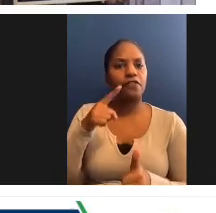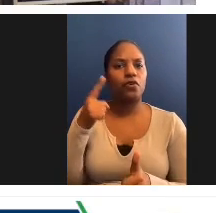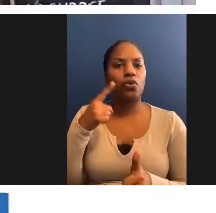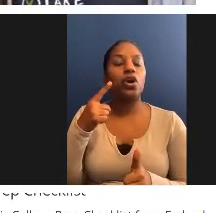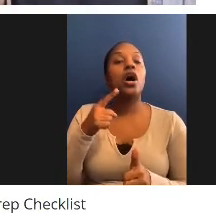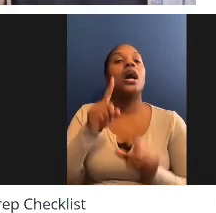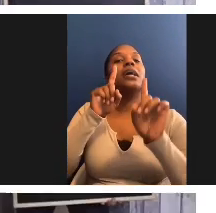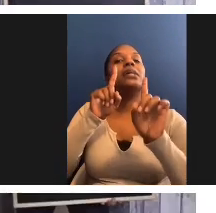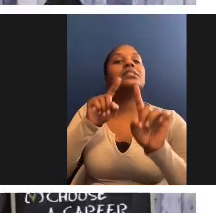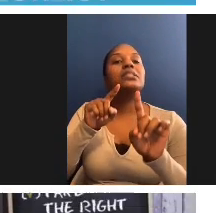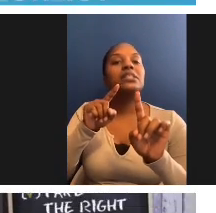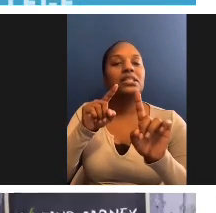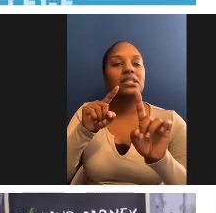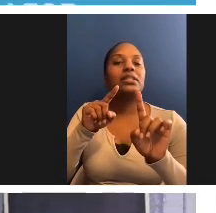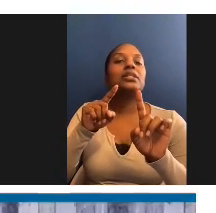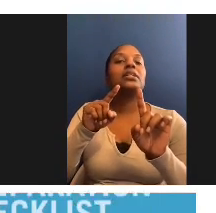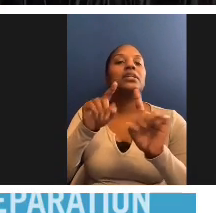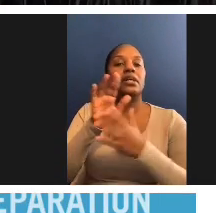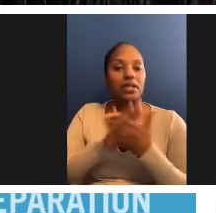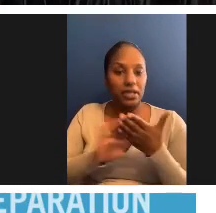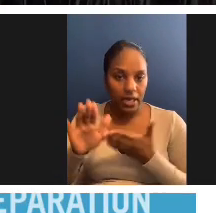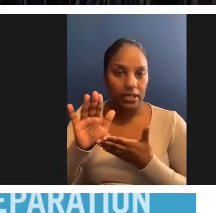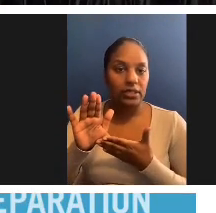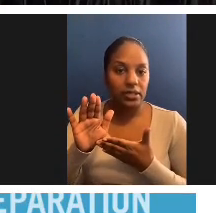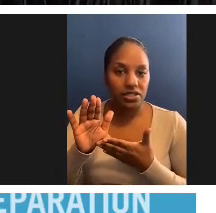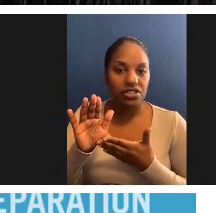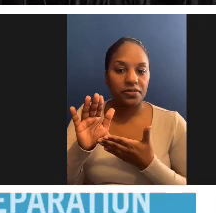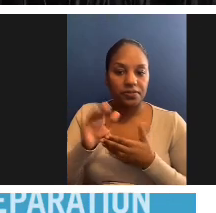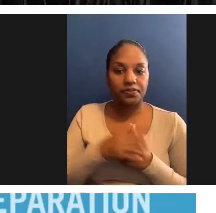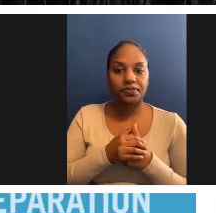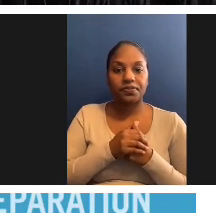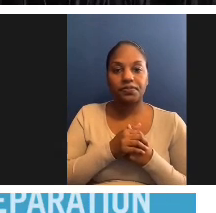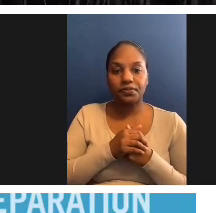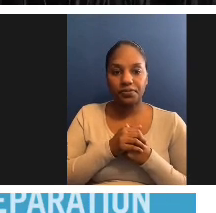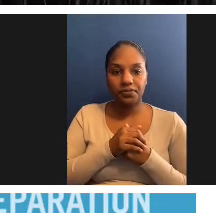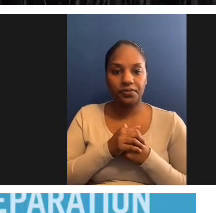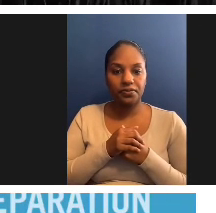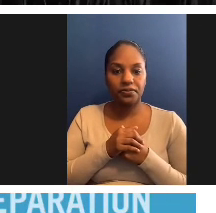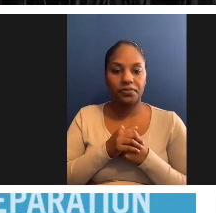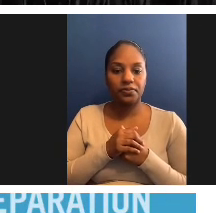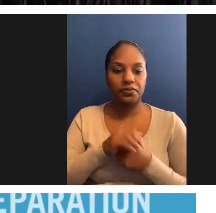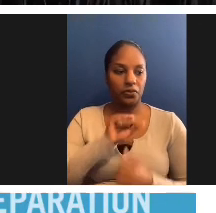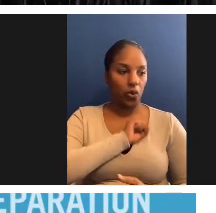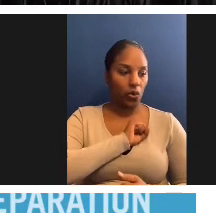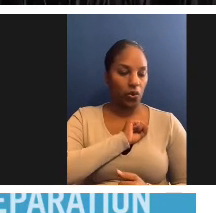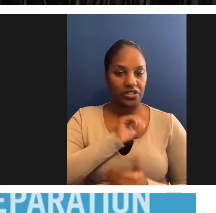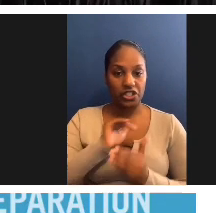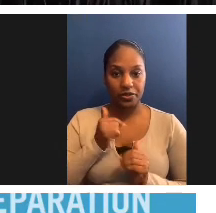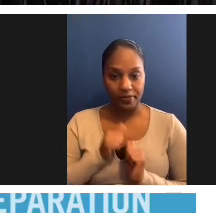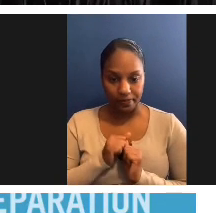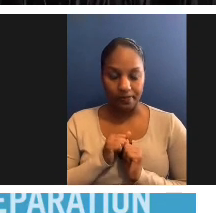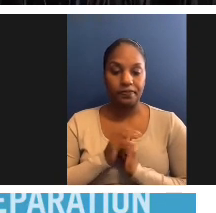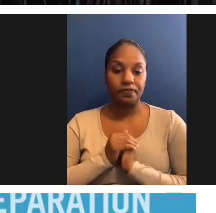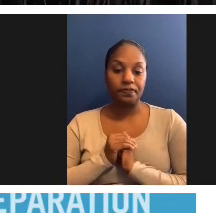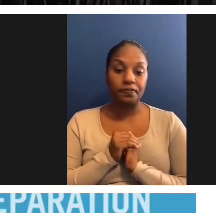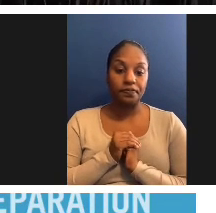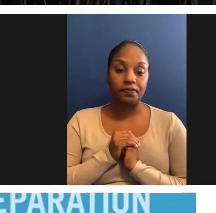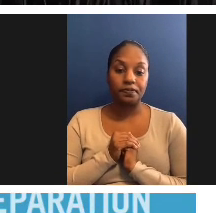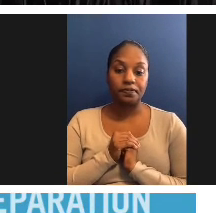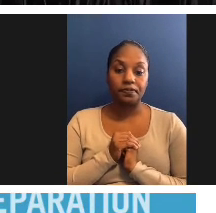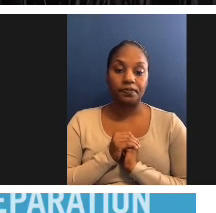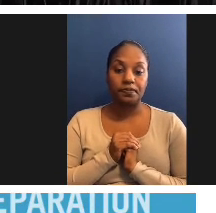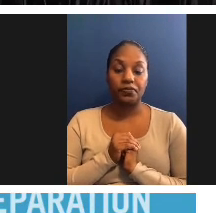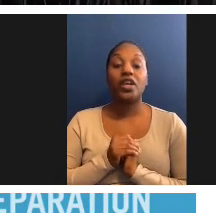attending college. And then this is, excuse me, a little brochure